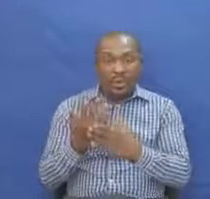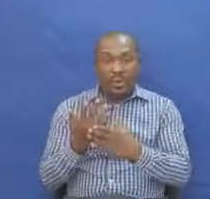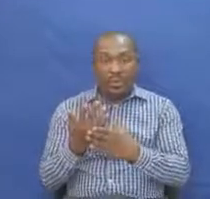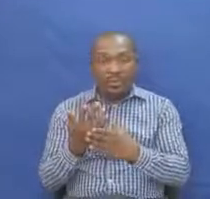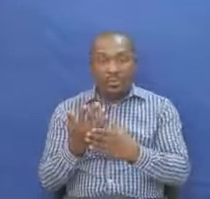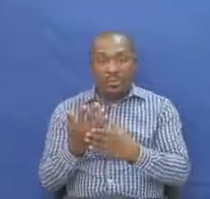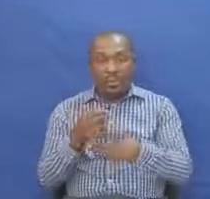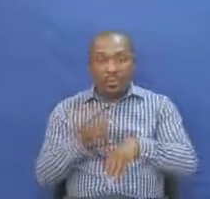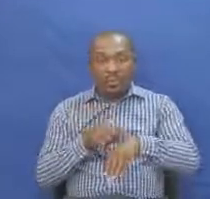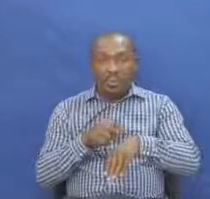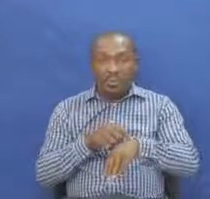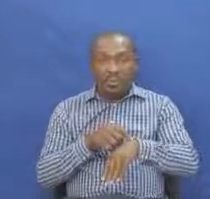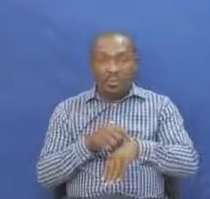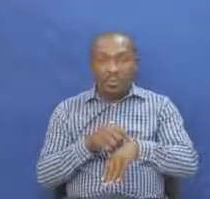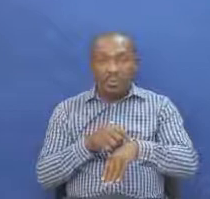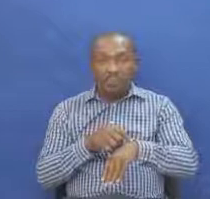when